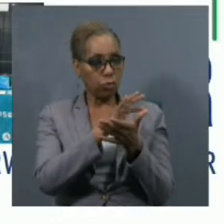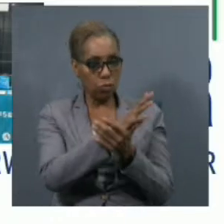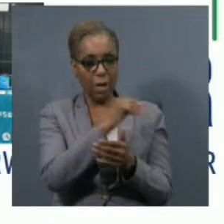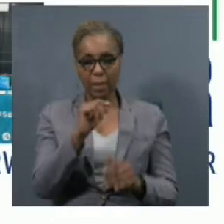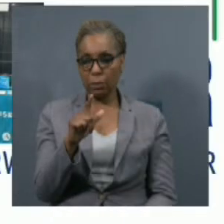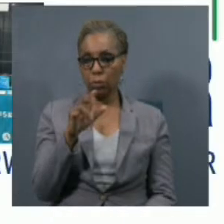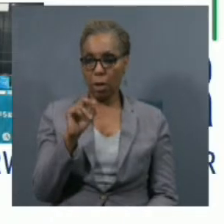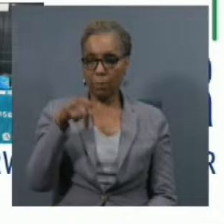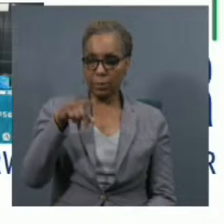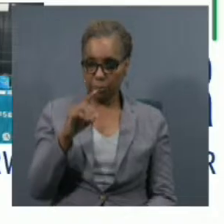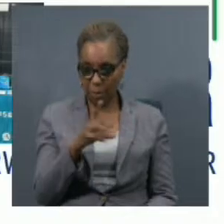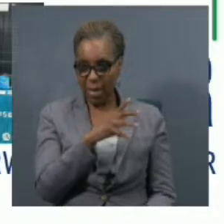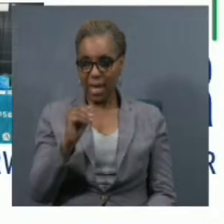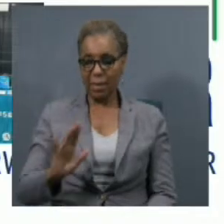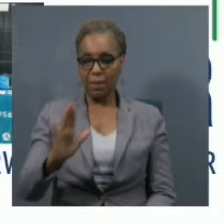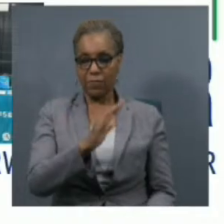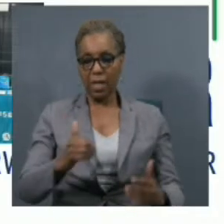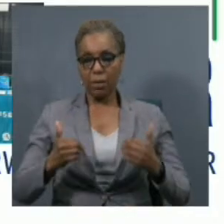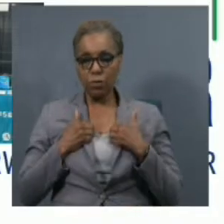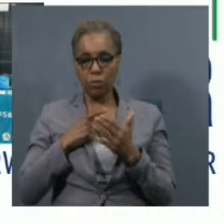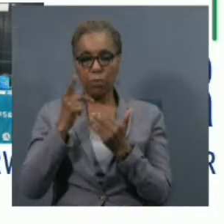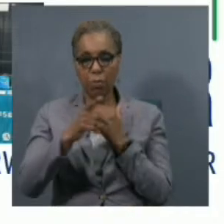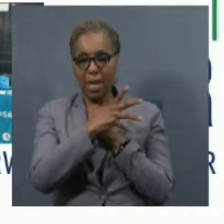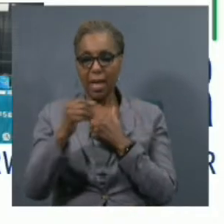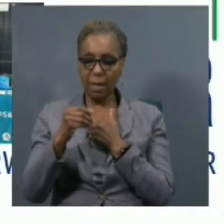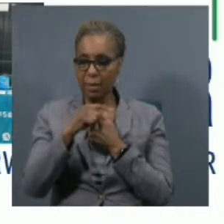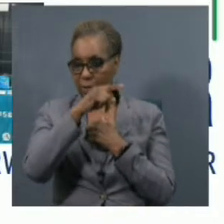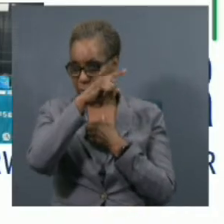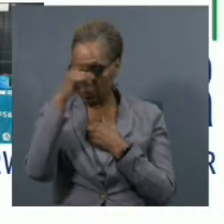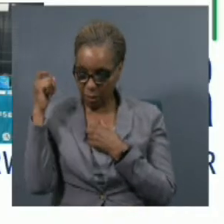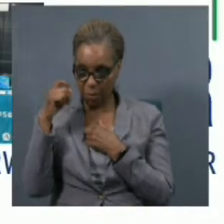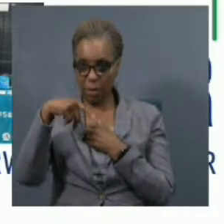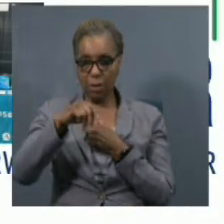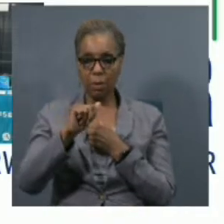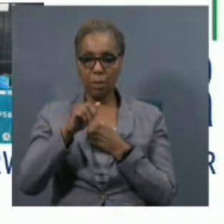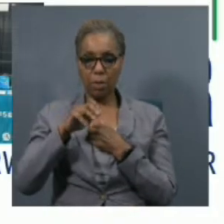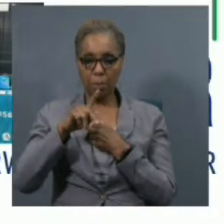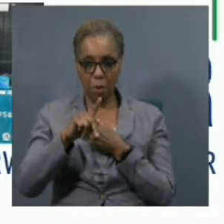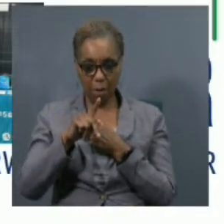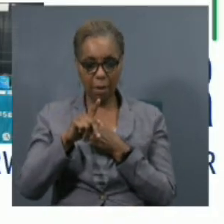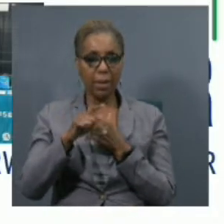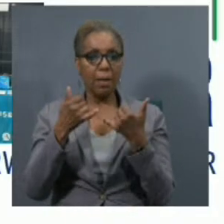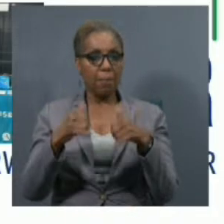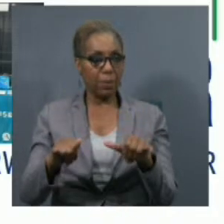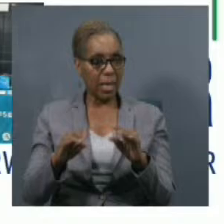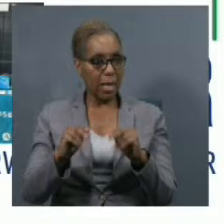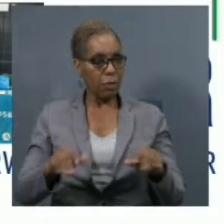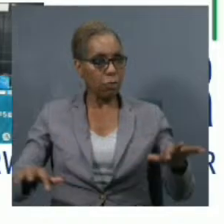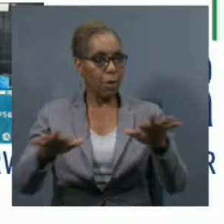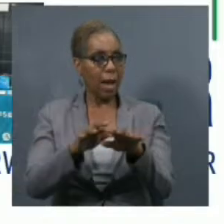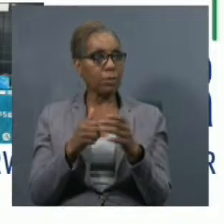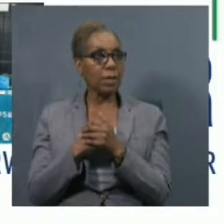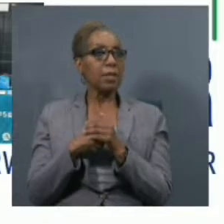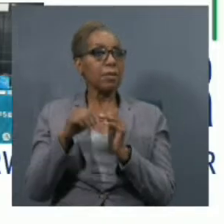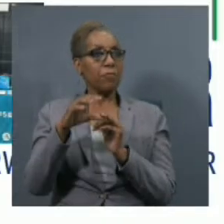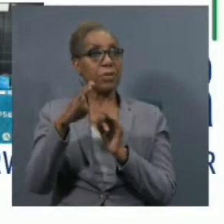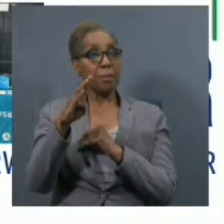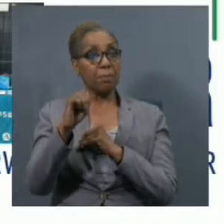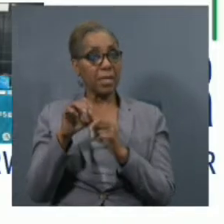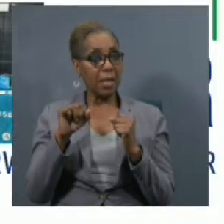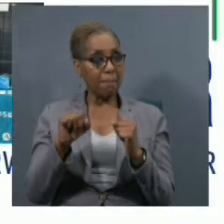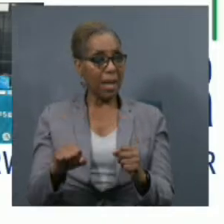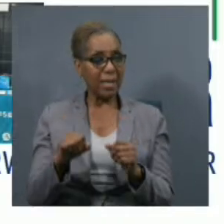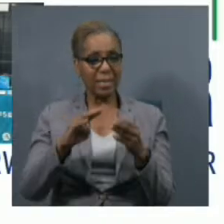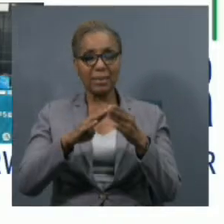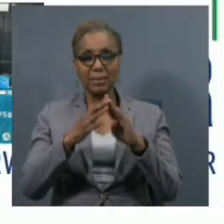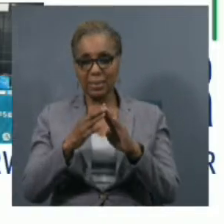and their youth programs, the summer playground program that Parks and Rec has, the Mayor's Youth Council, the Be Mighty program, City Year.